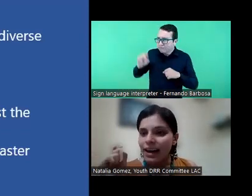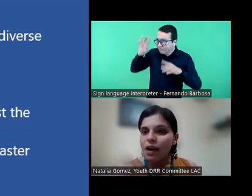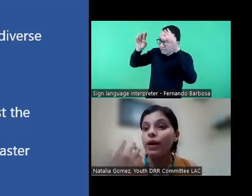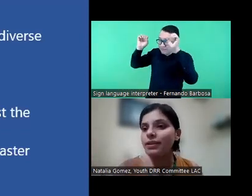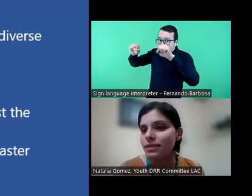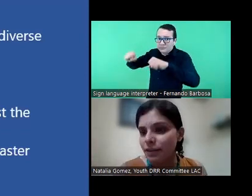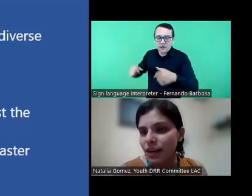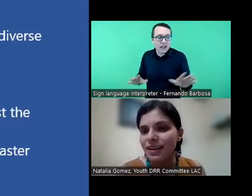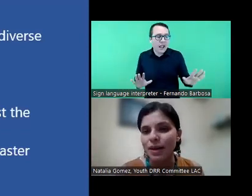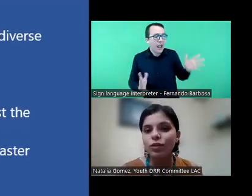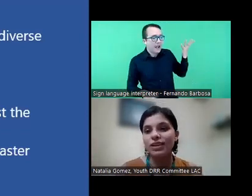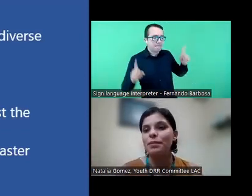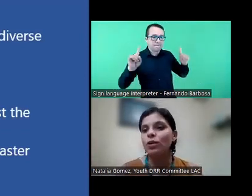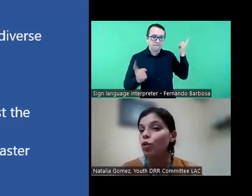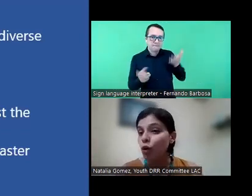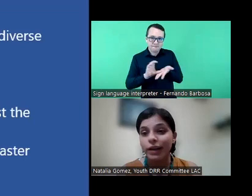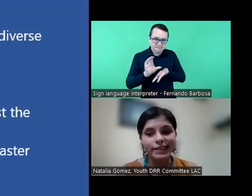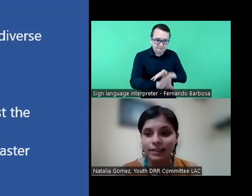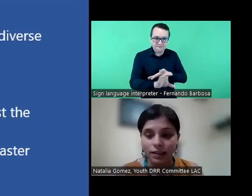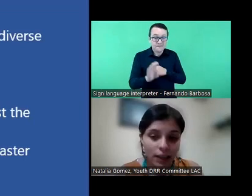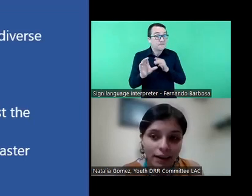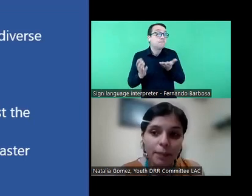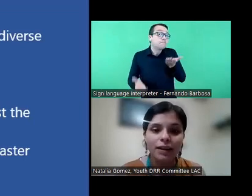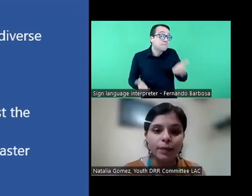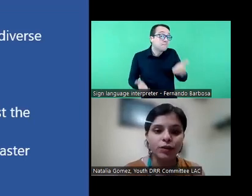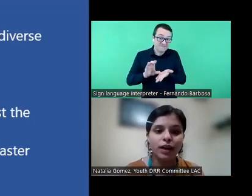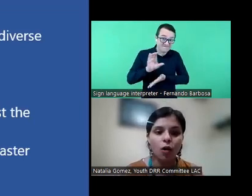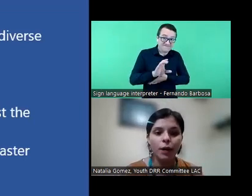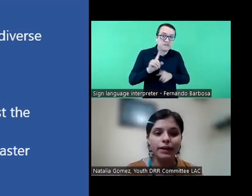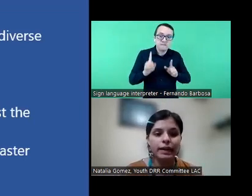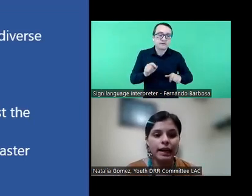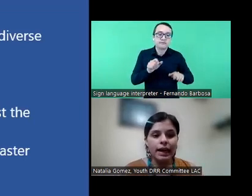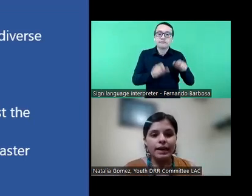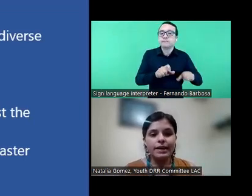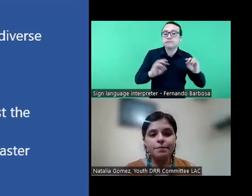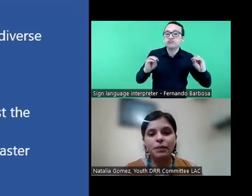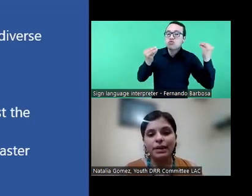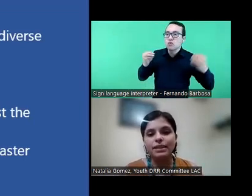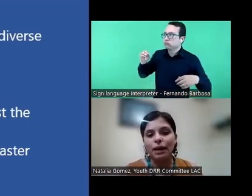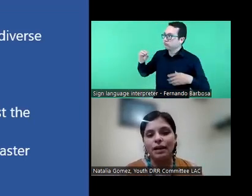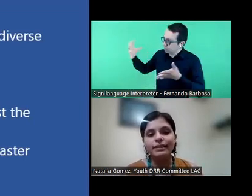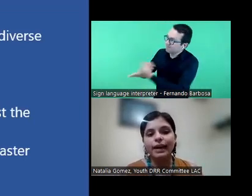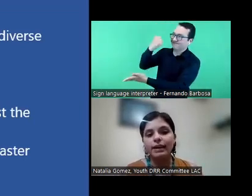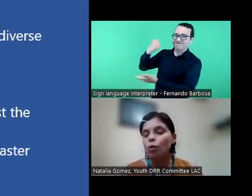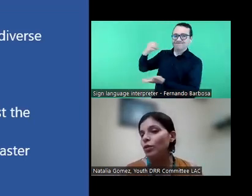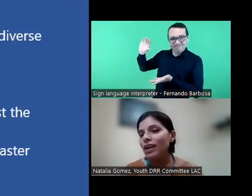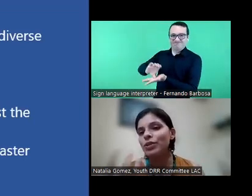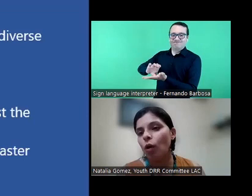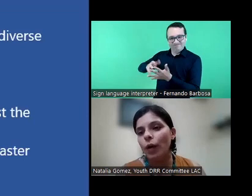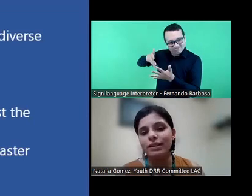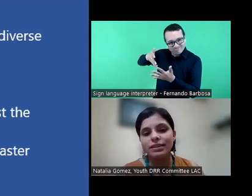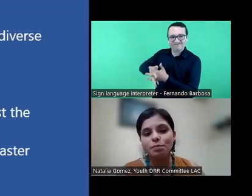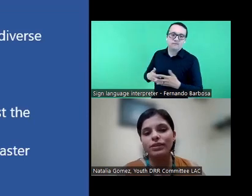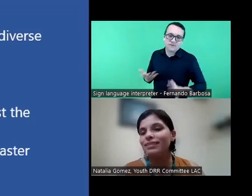of financing. And it is worth mentioning that there may be financing, however, it is not accessible for